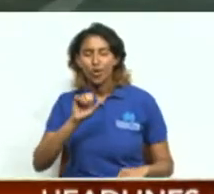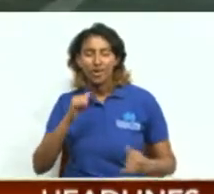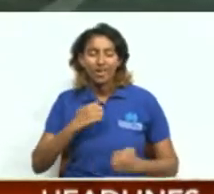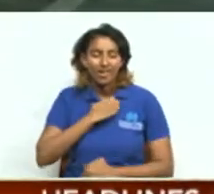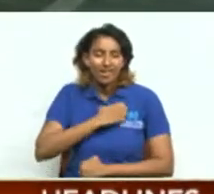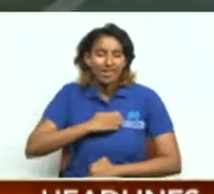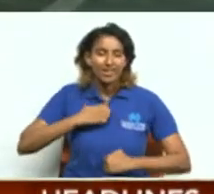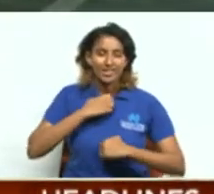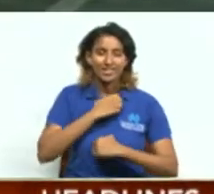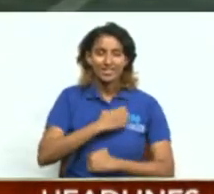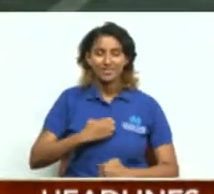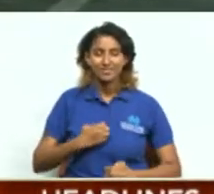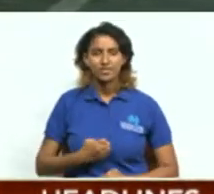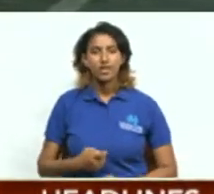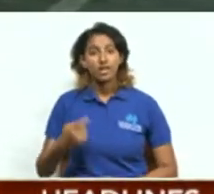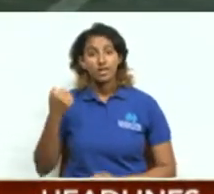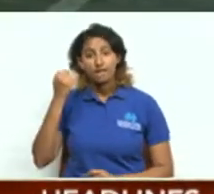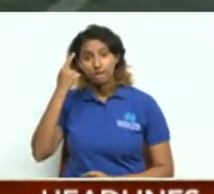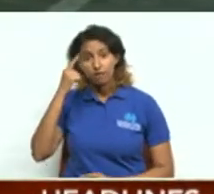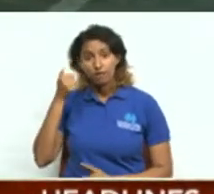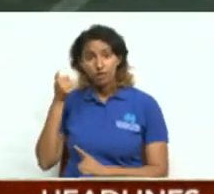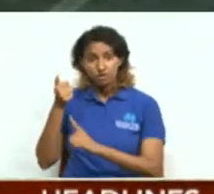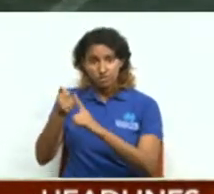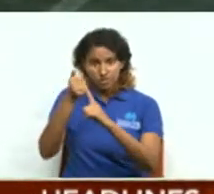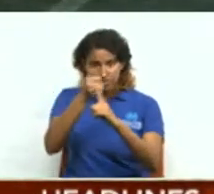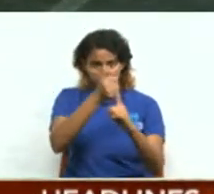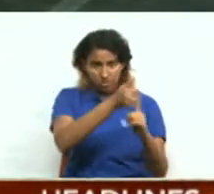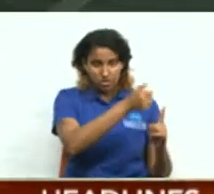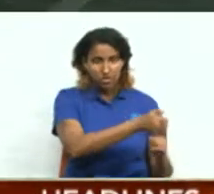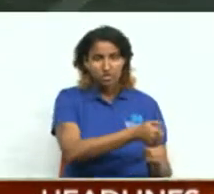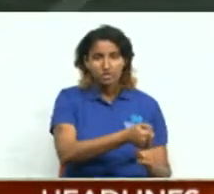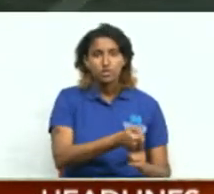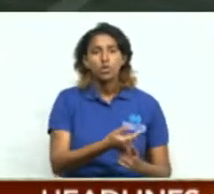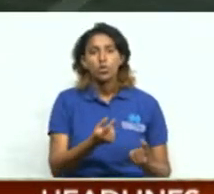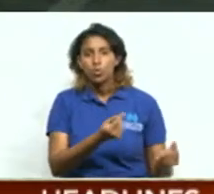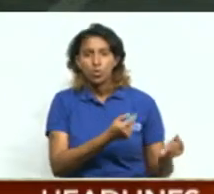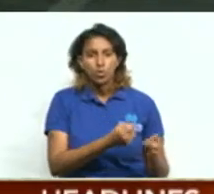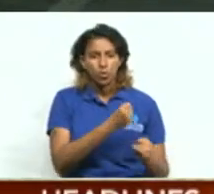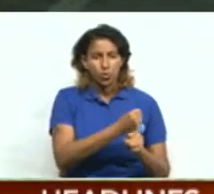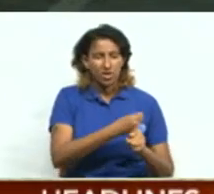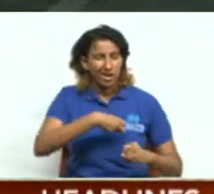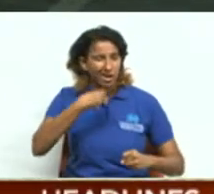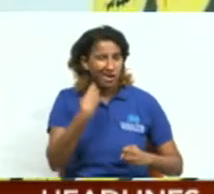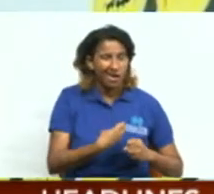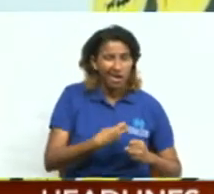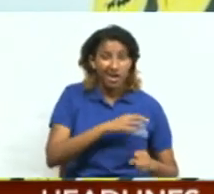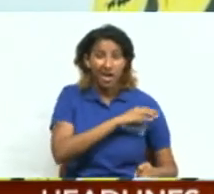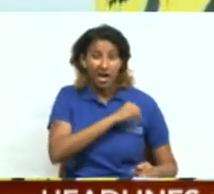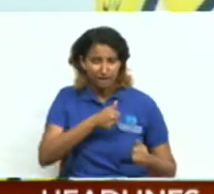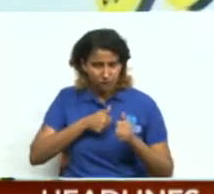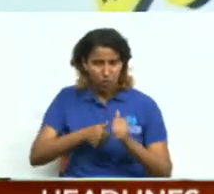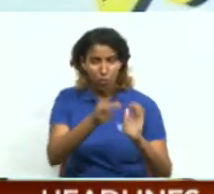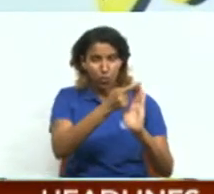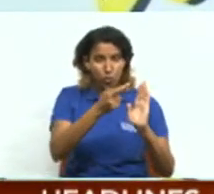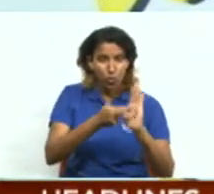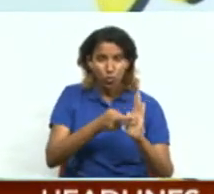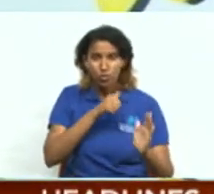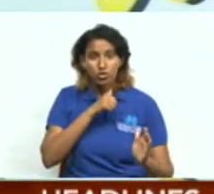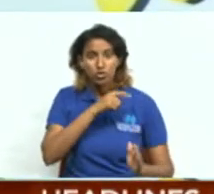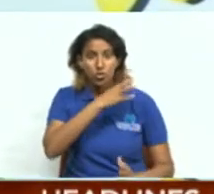For those who observed fast and worked hard during the month of Ramadan. The month of